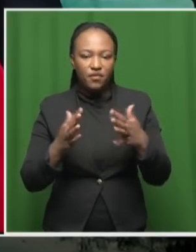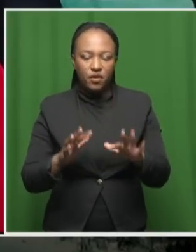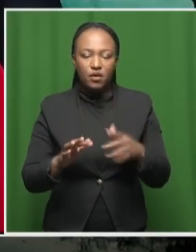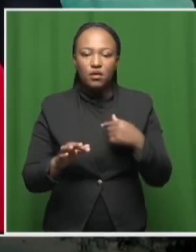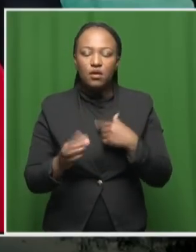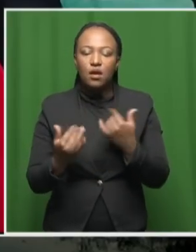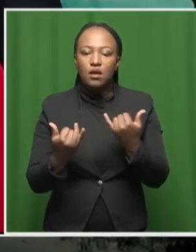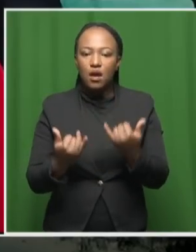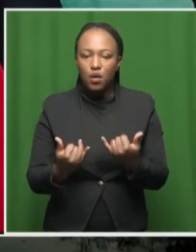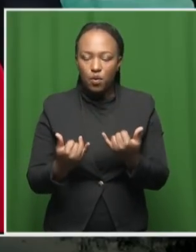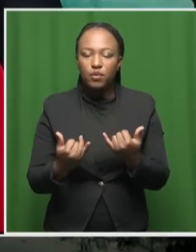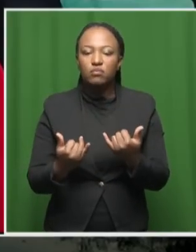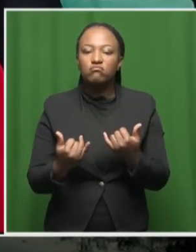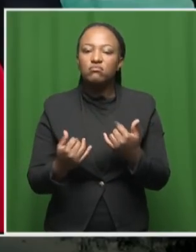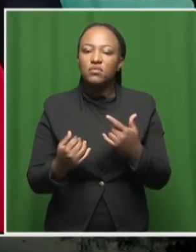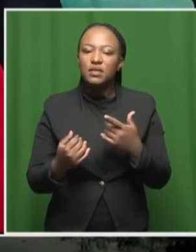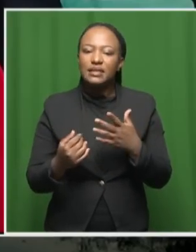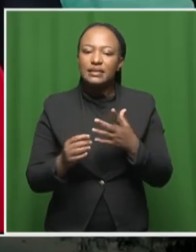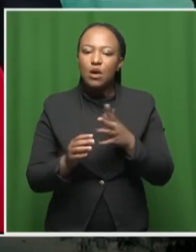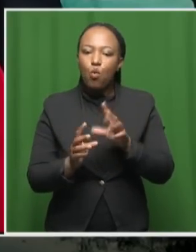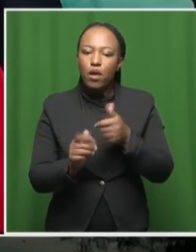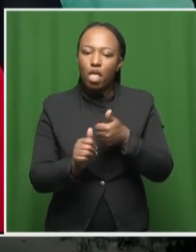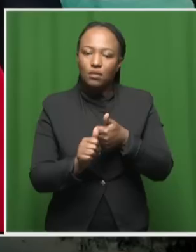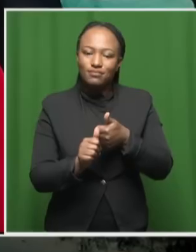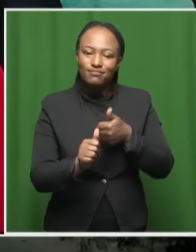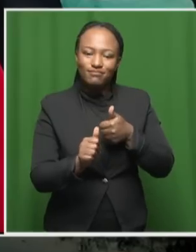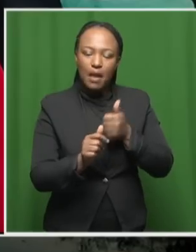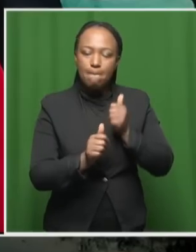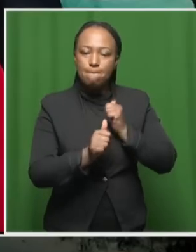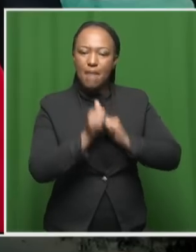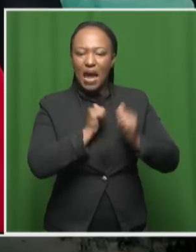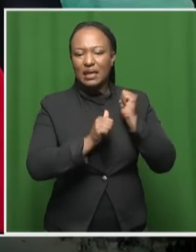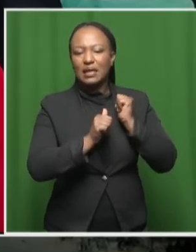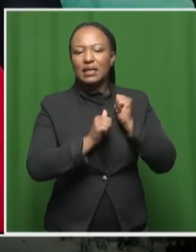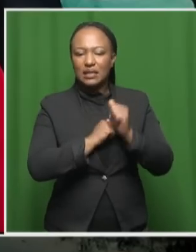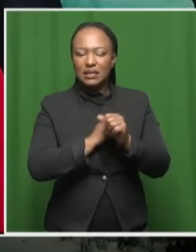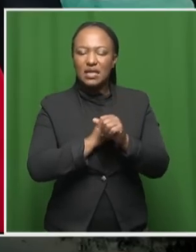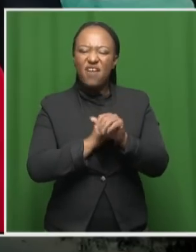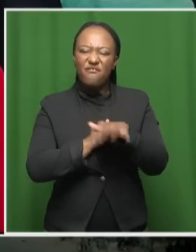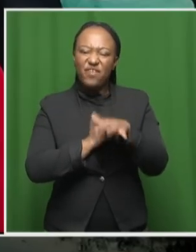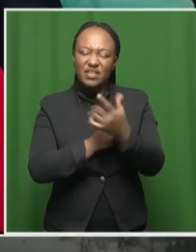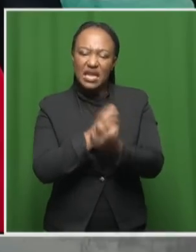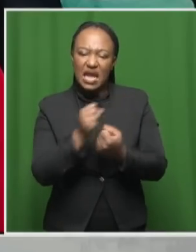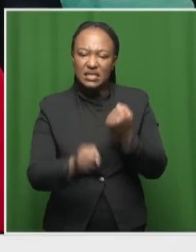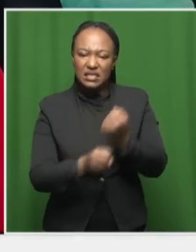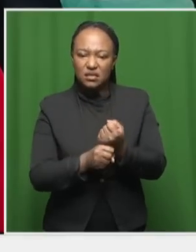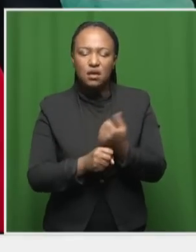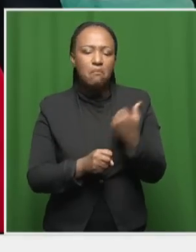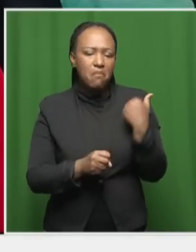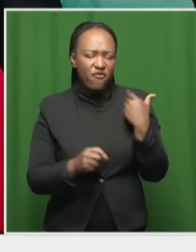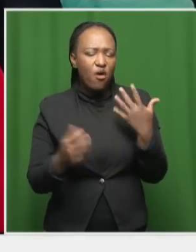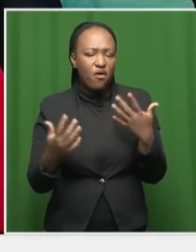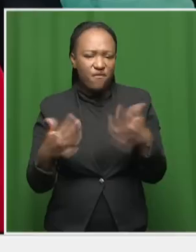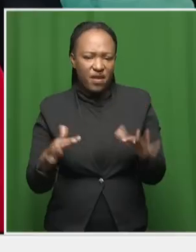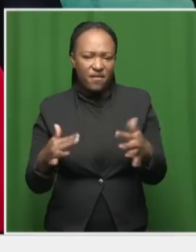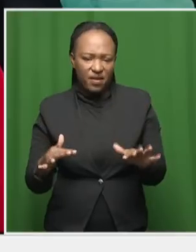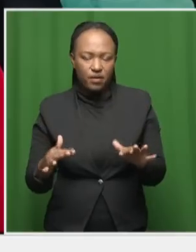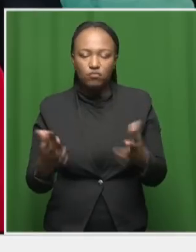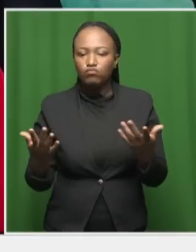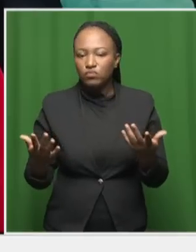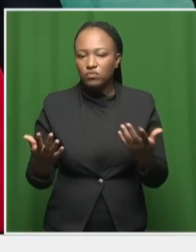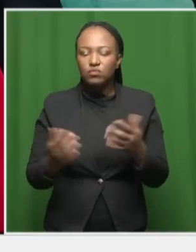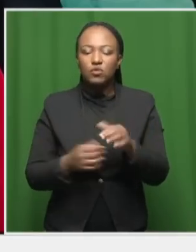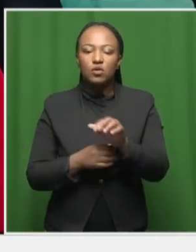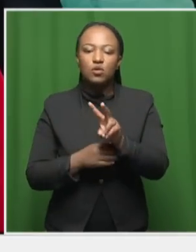wiping out gains and putting us back 15 years, essentially. We've been here before with whether it be